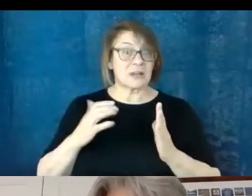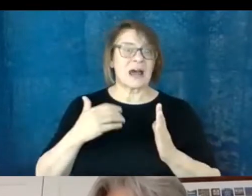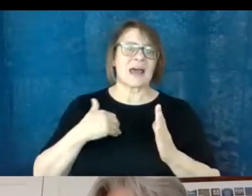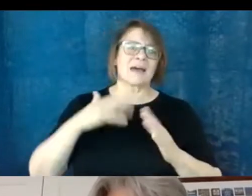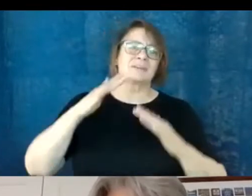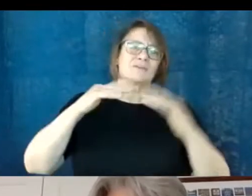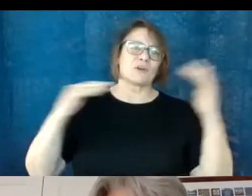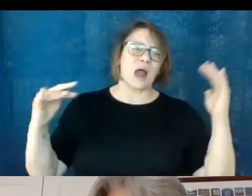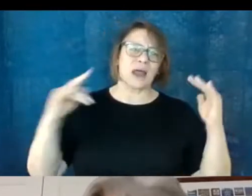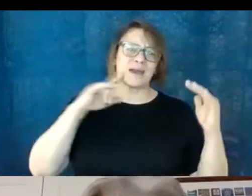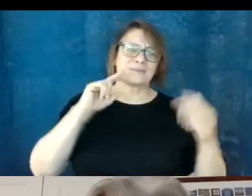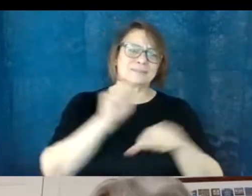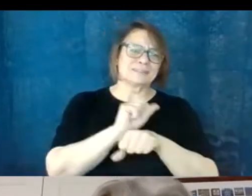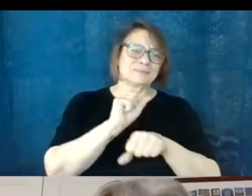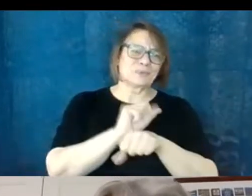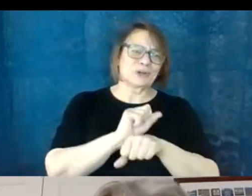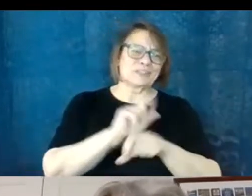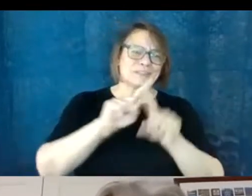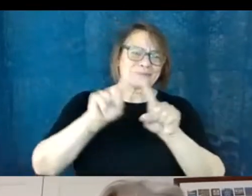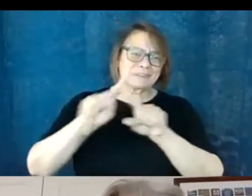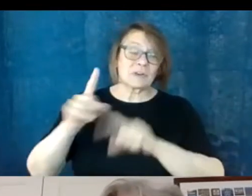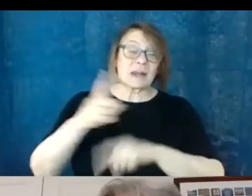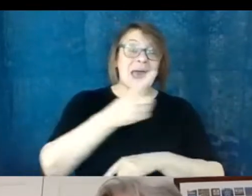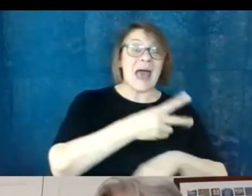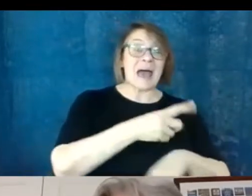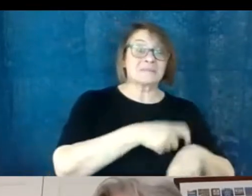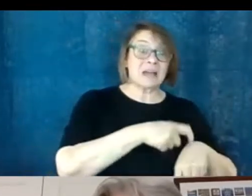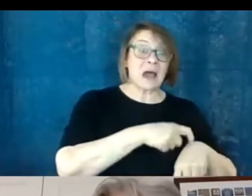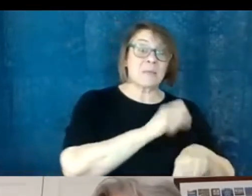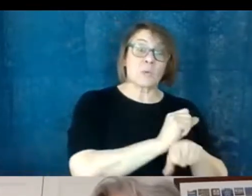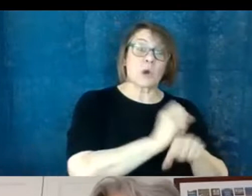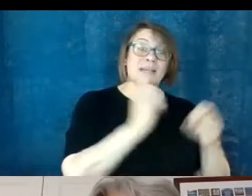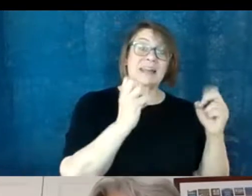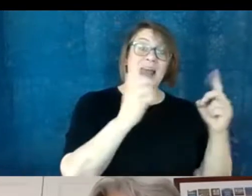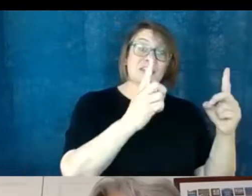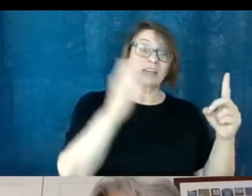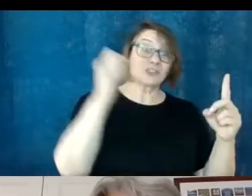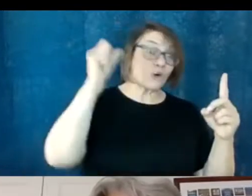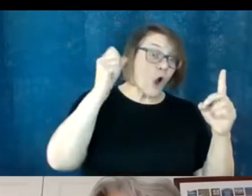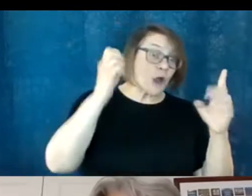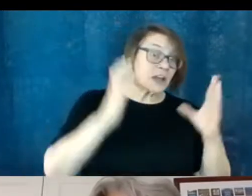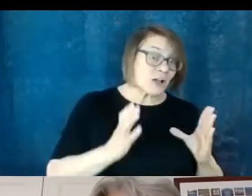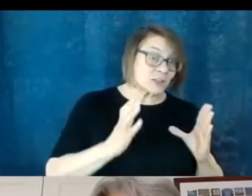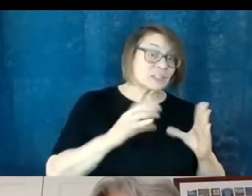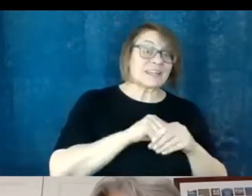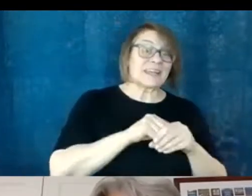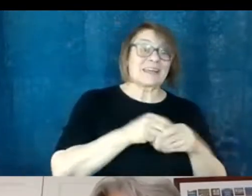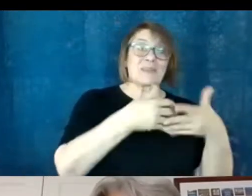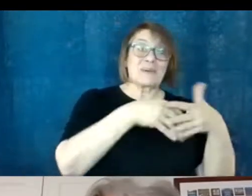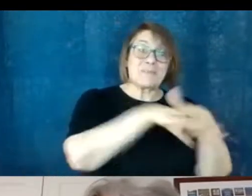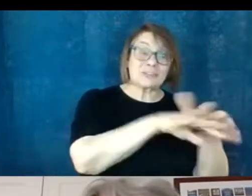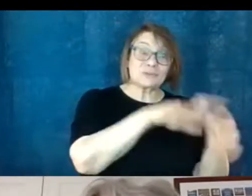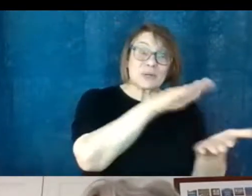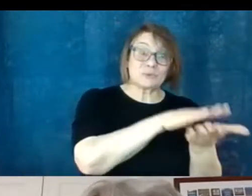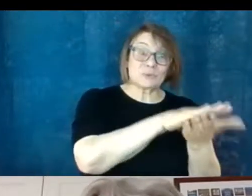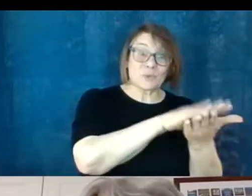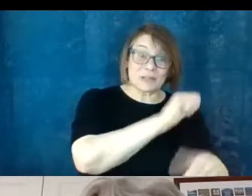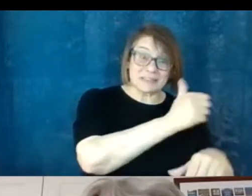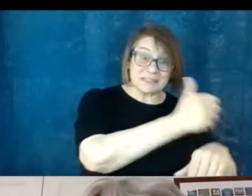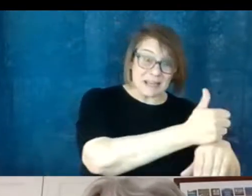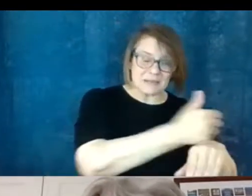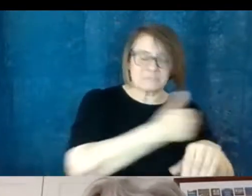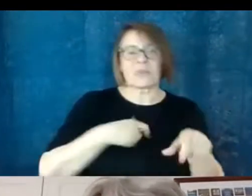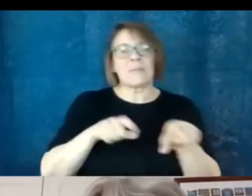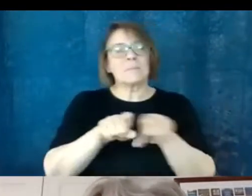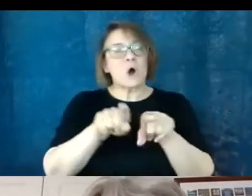of employers. I work half-time as an educational audiologist in the mainstream school setting. I'm also